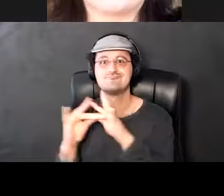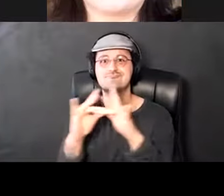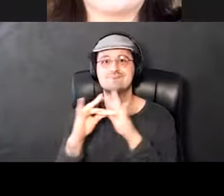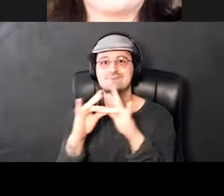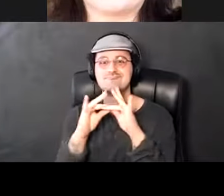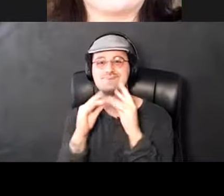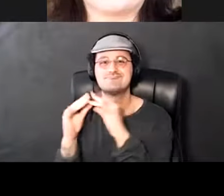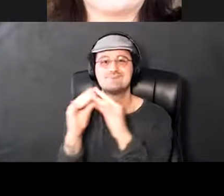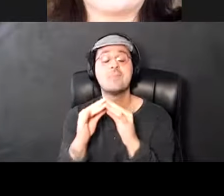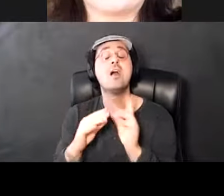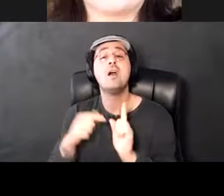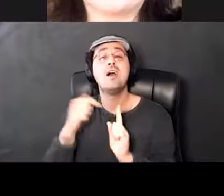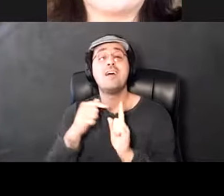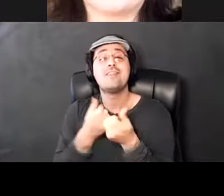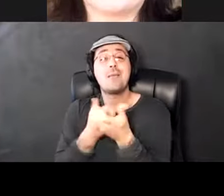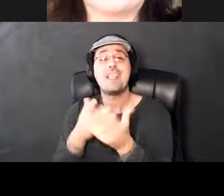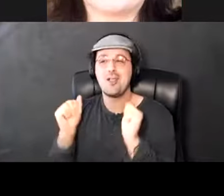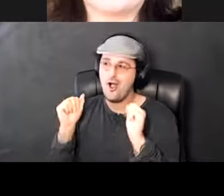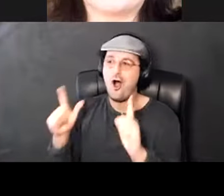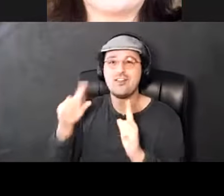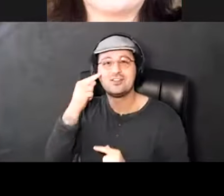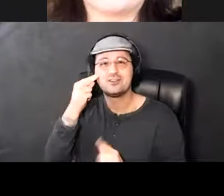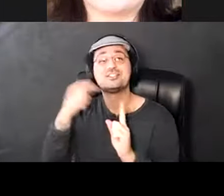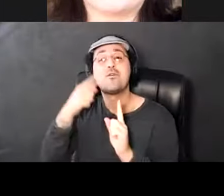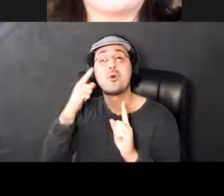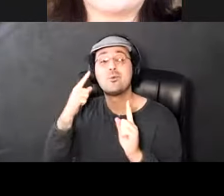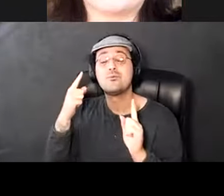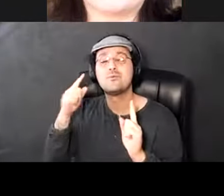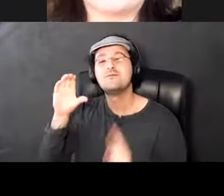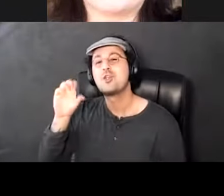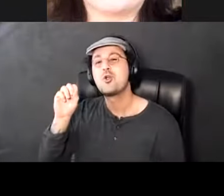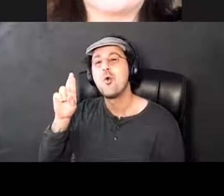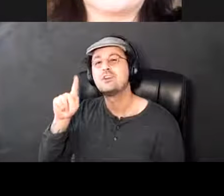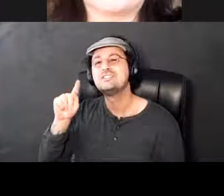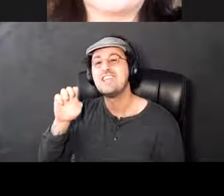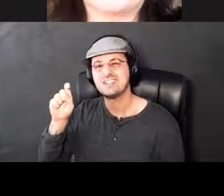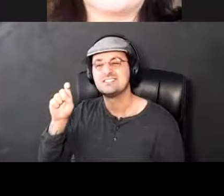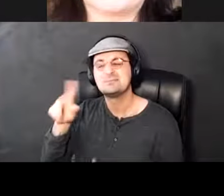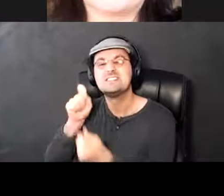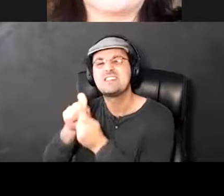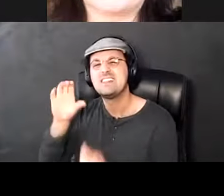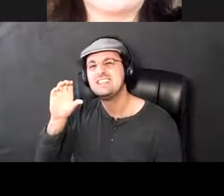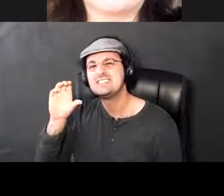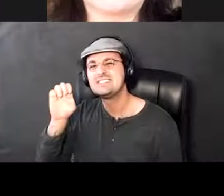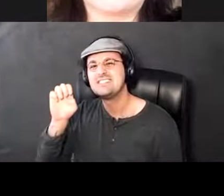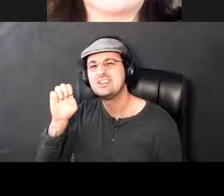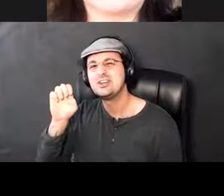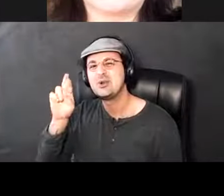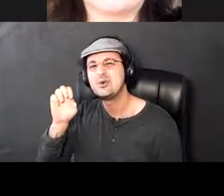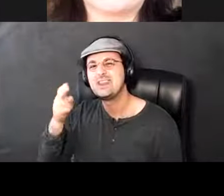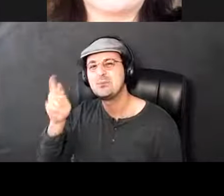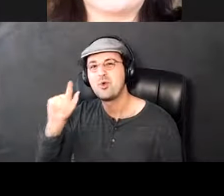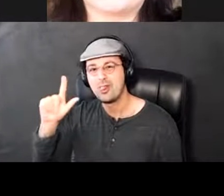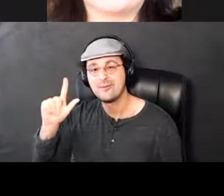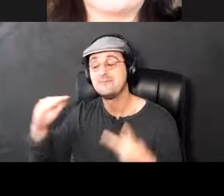And they make all of the excitatory neurons for the cerebral cortex. Conversely, this green domain down here, this ventral part, gets patterned